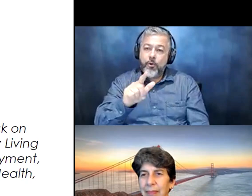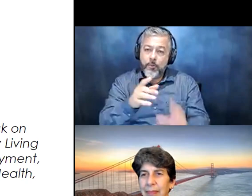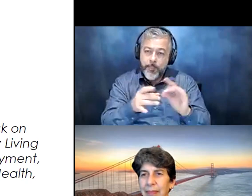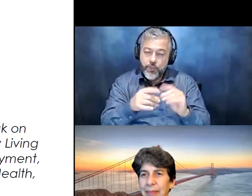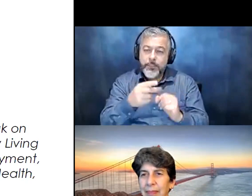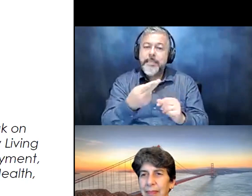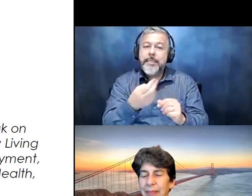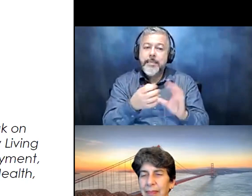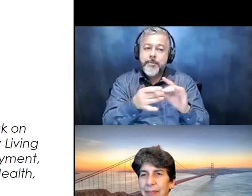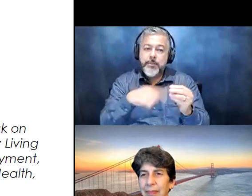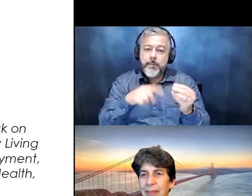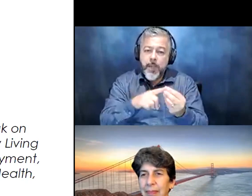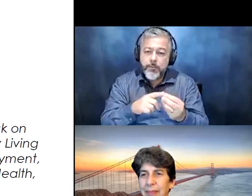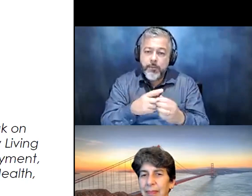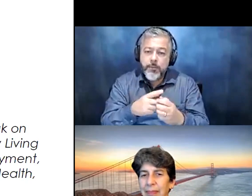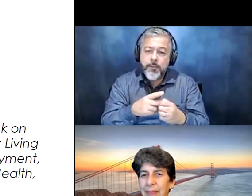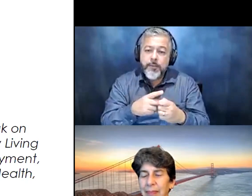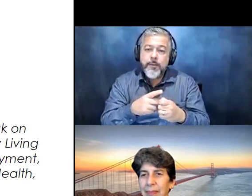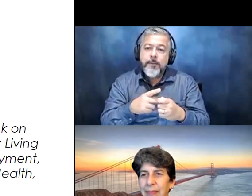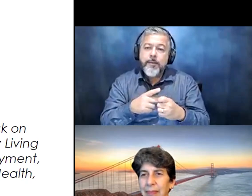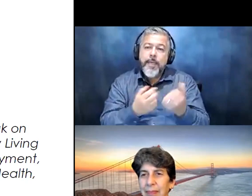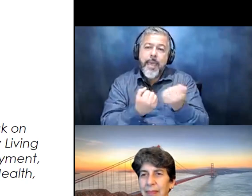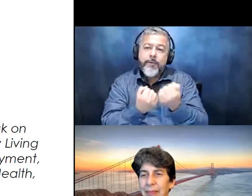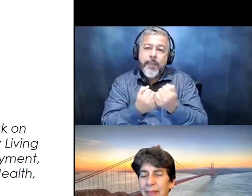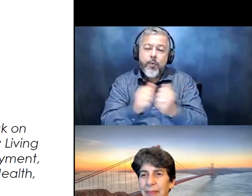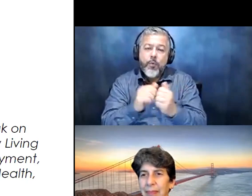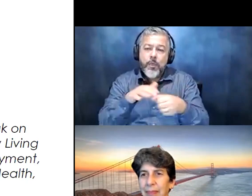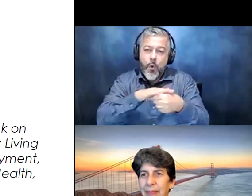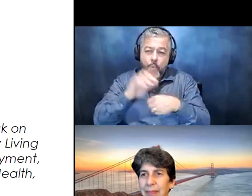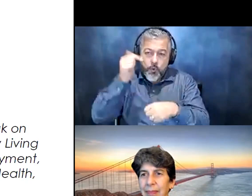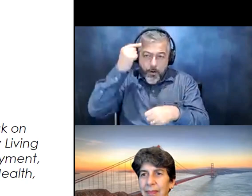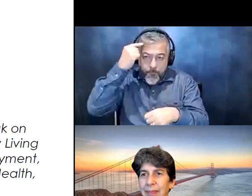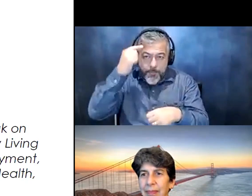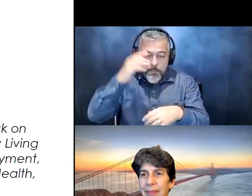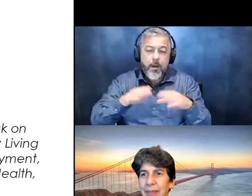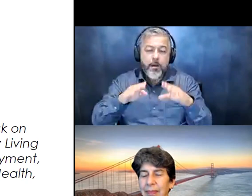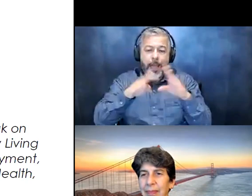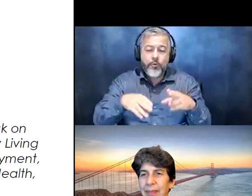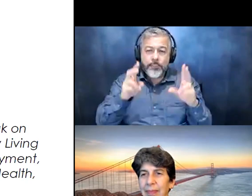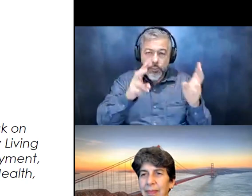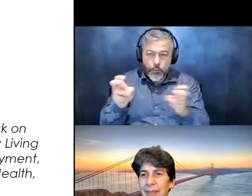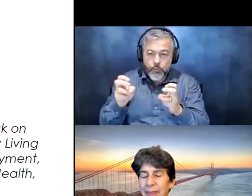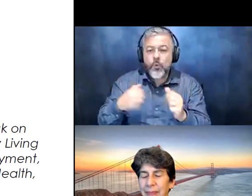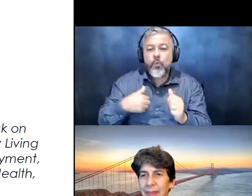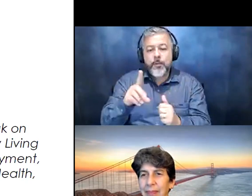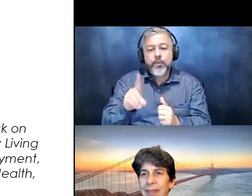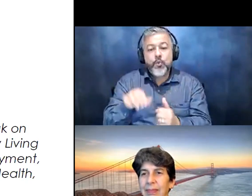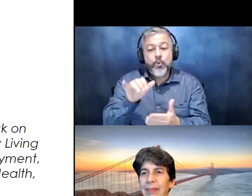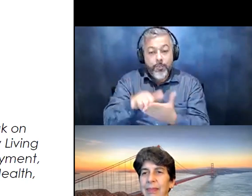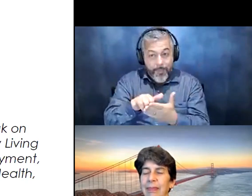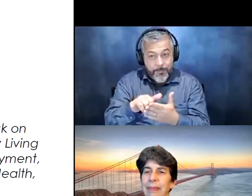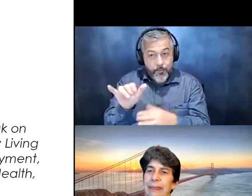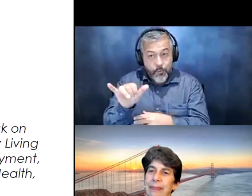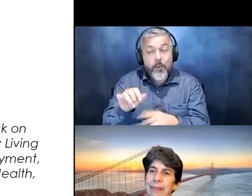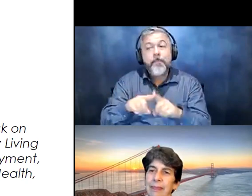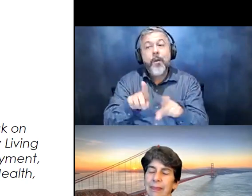about lobbying or advocating with the local government on housing issues. And I think we have to do that, but also